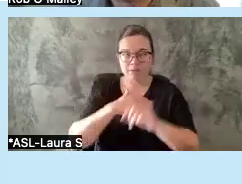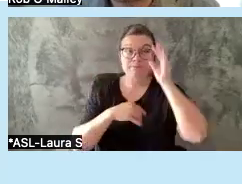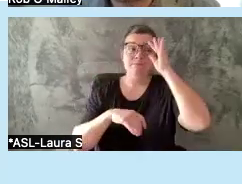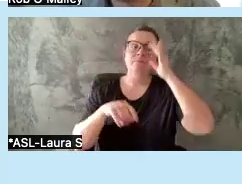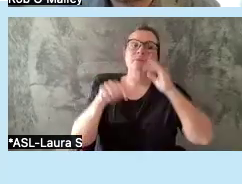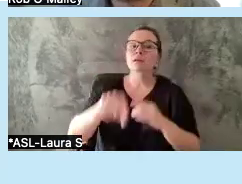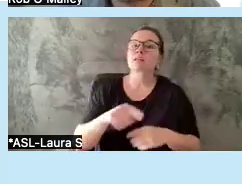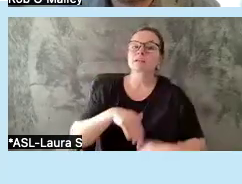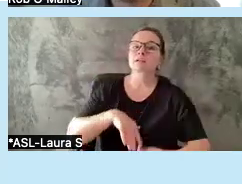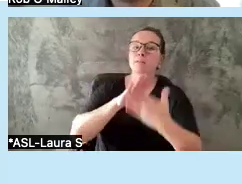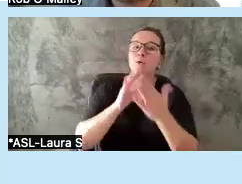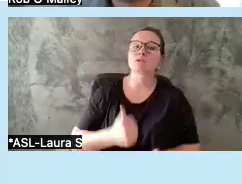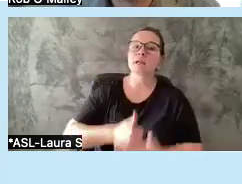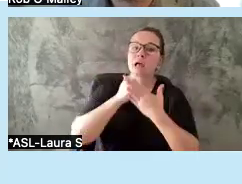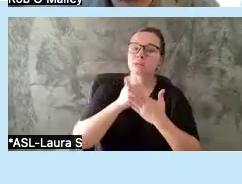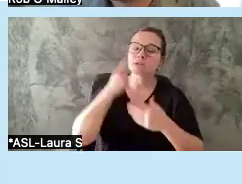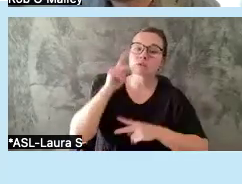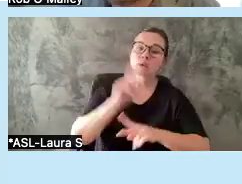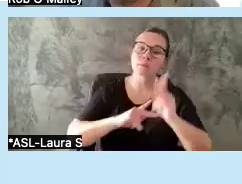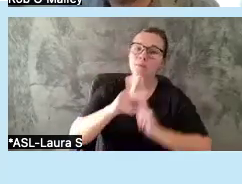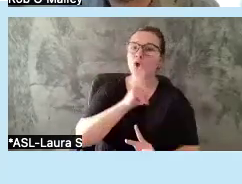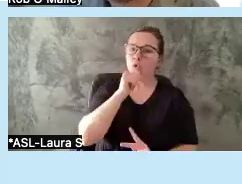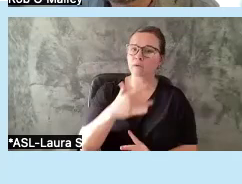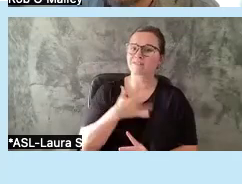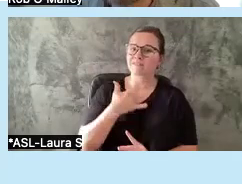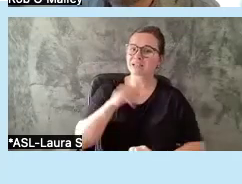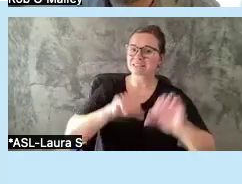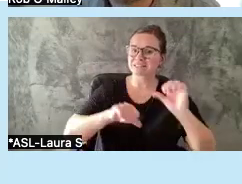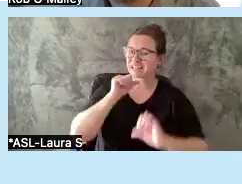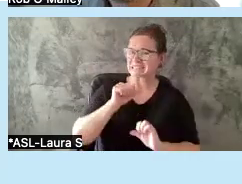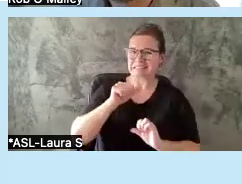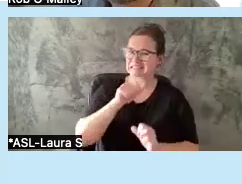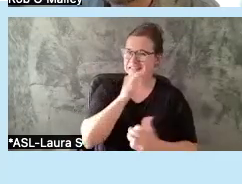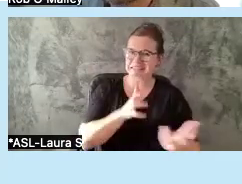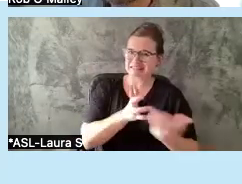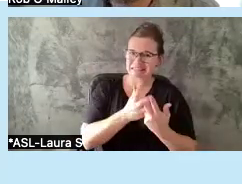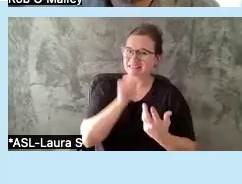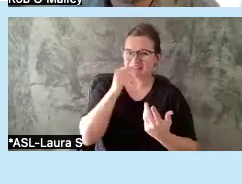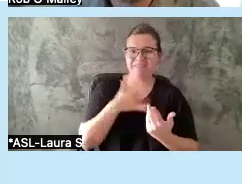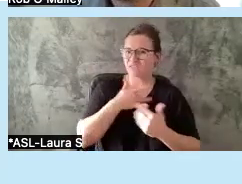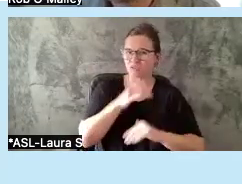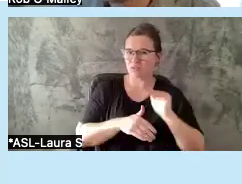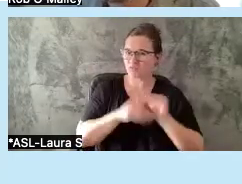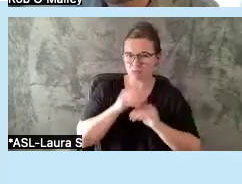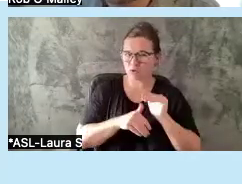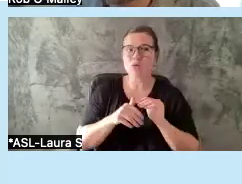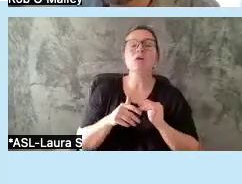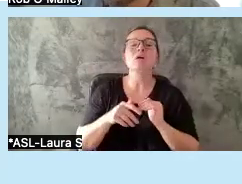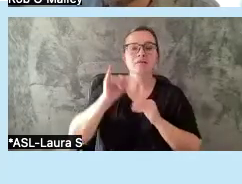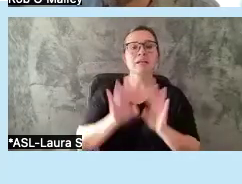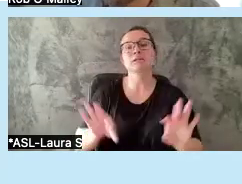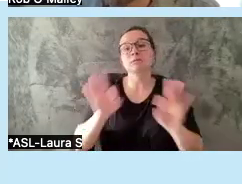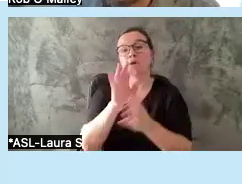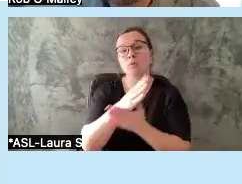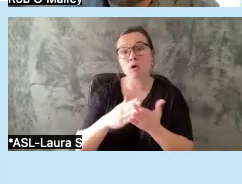often provides inroads into science for people who feel that science isn't for them or a place they feel comfortable. And so that's an important element